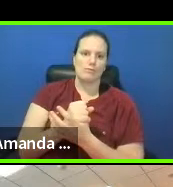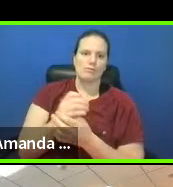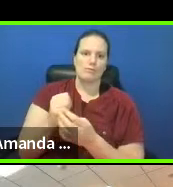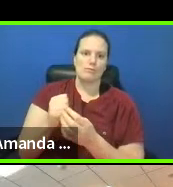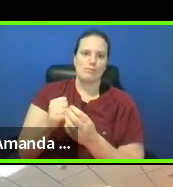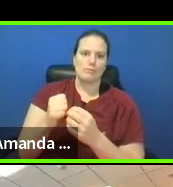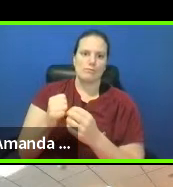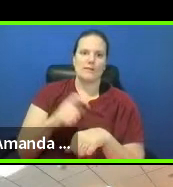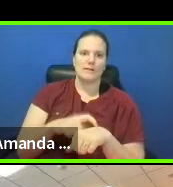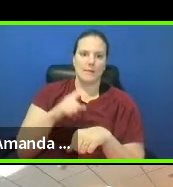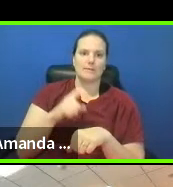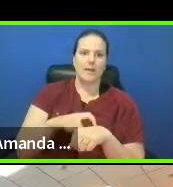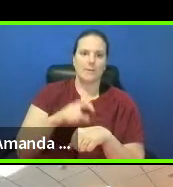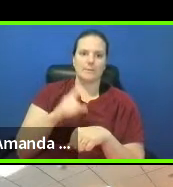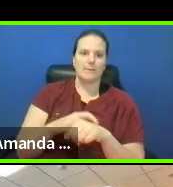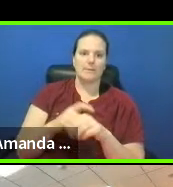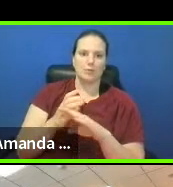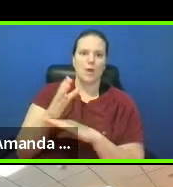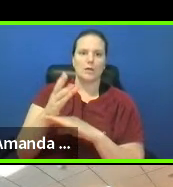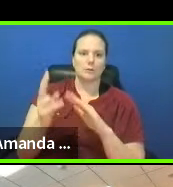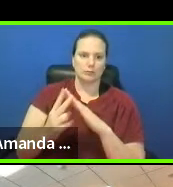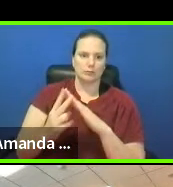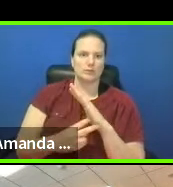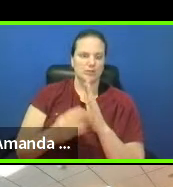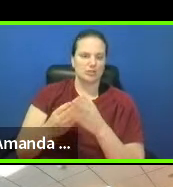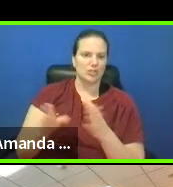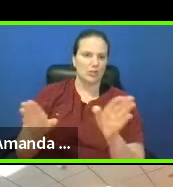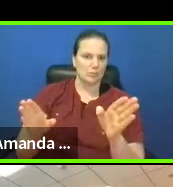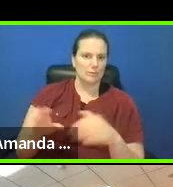just timing getting across that bridge in general,